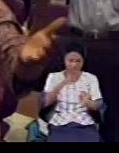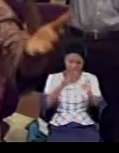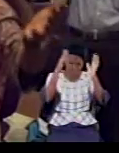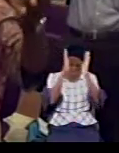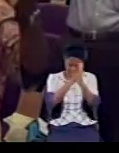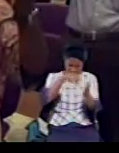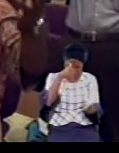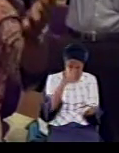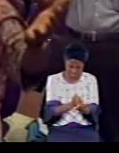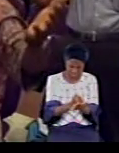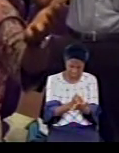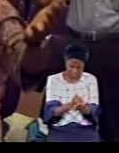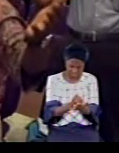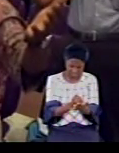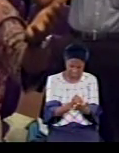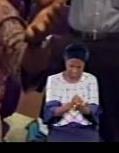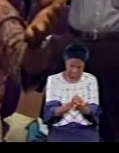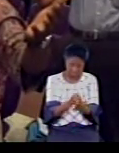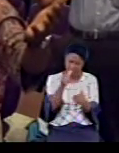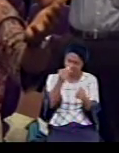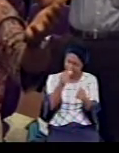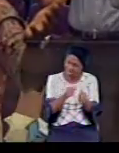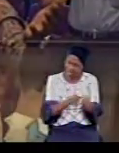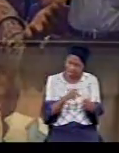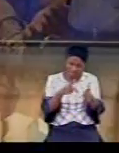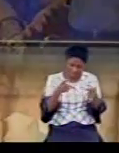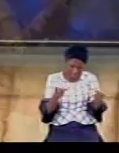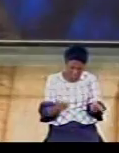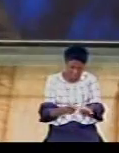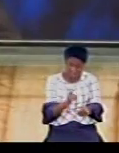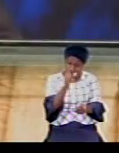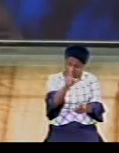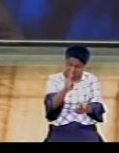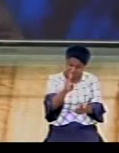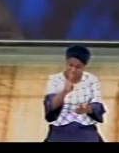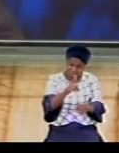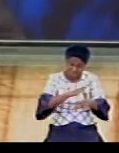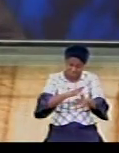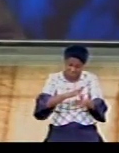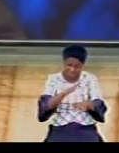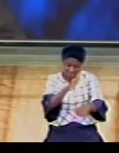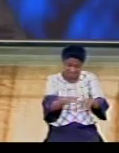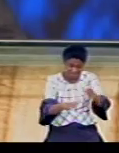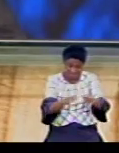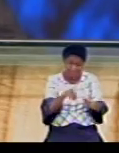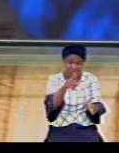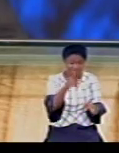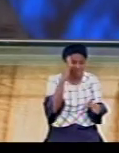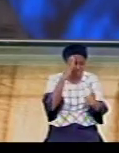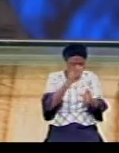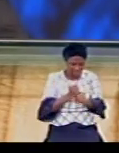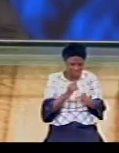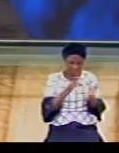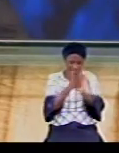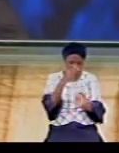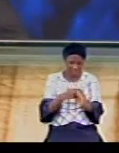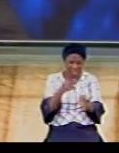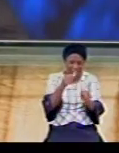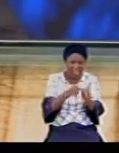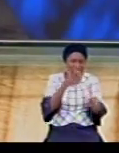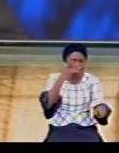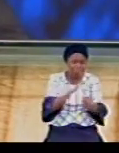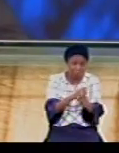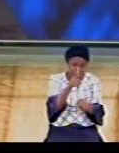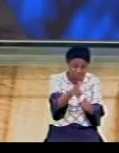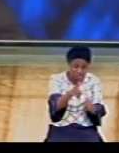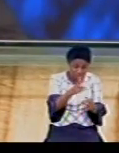Jesus' name. Every place you step upon, you'll possess. Every promise you